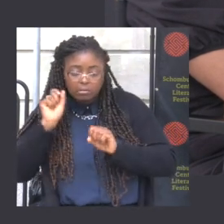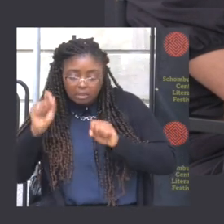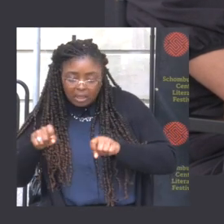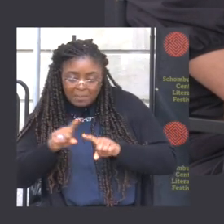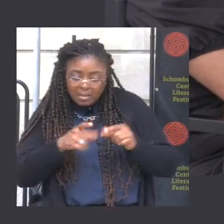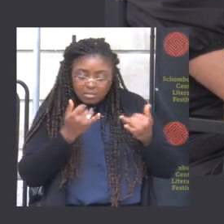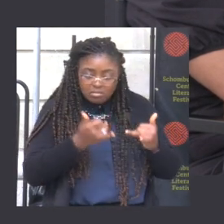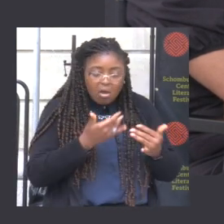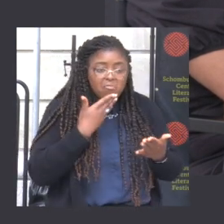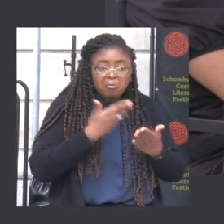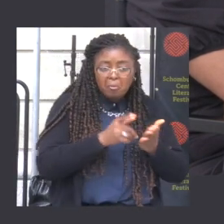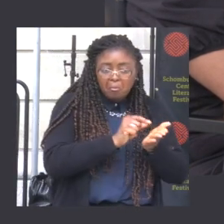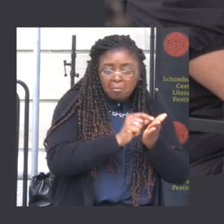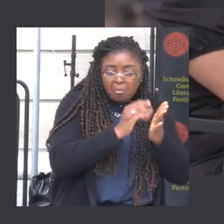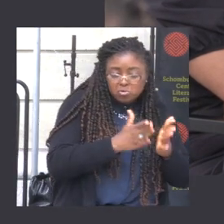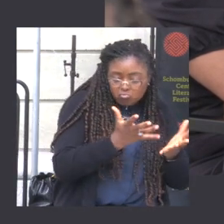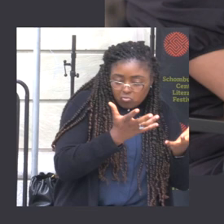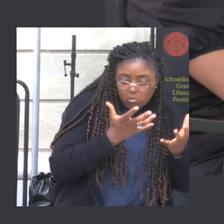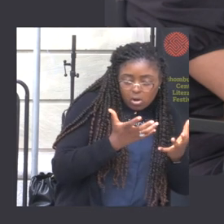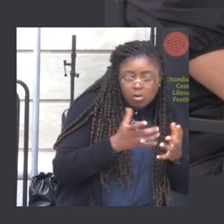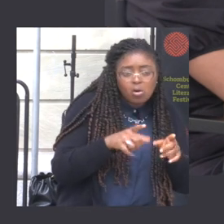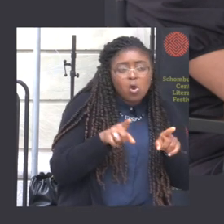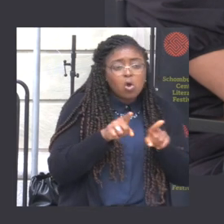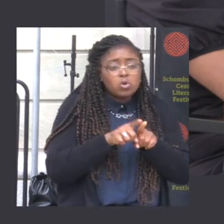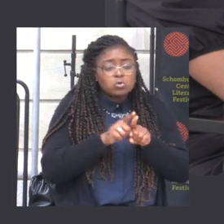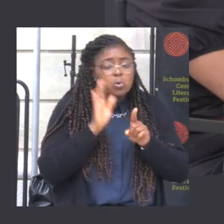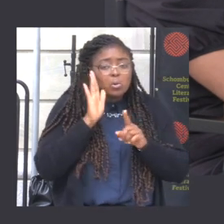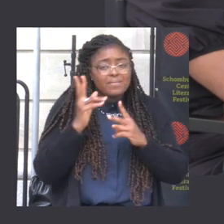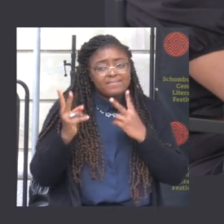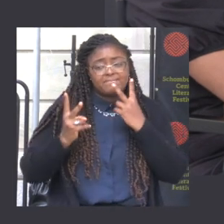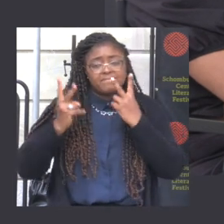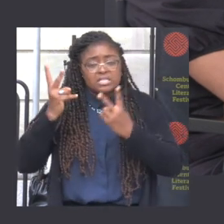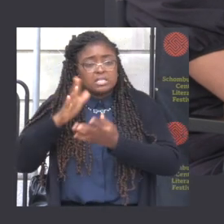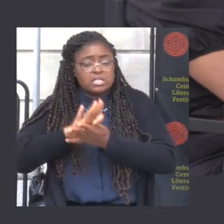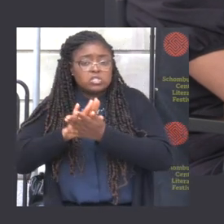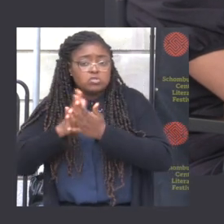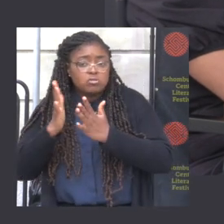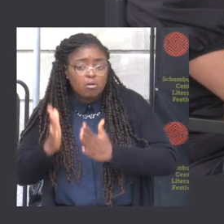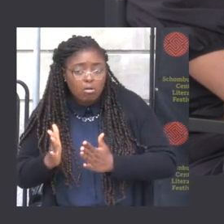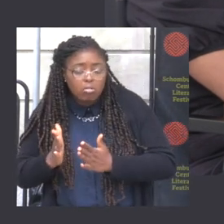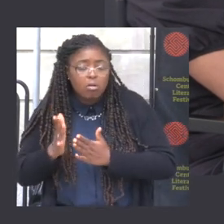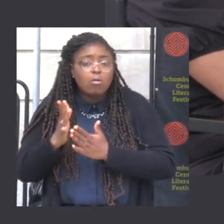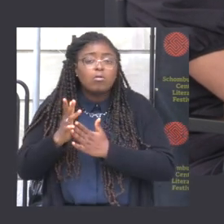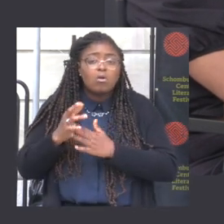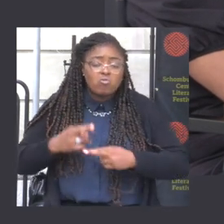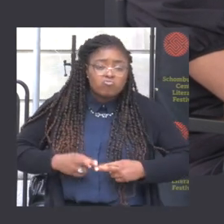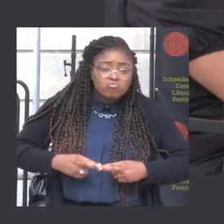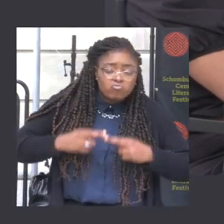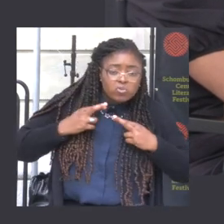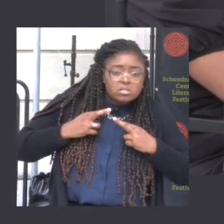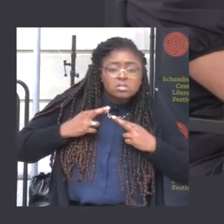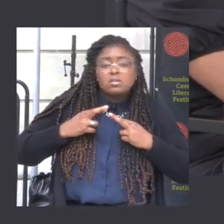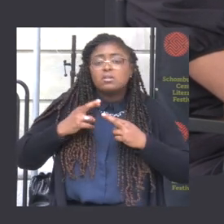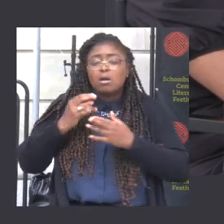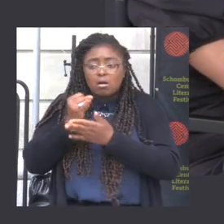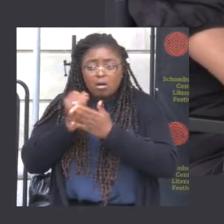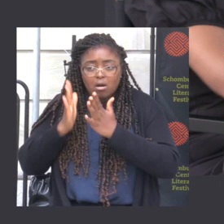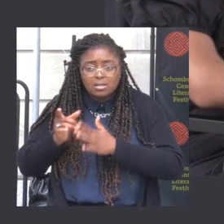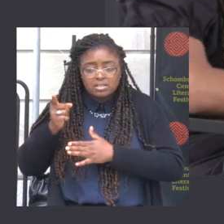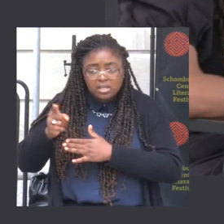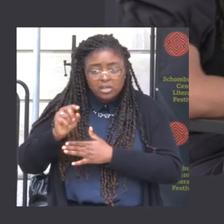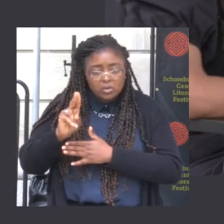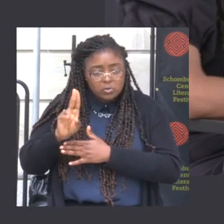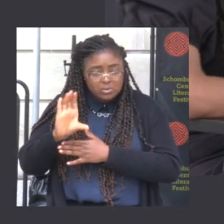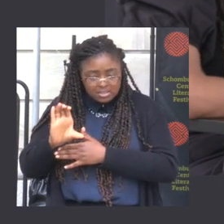curve. I'm also going to be a visiting scholar and resident artist at UC Berkeley next year in the African American Studies